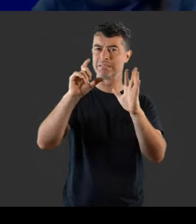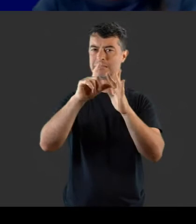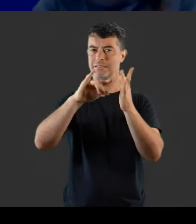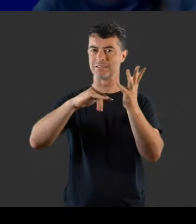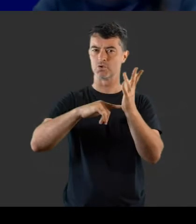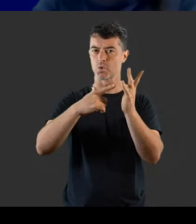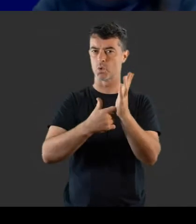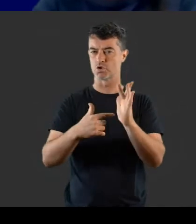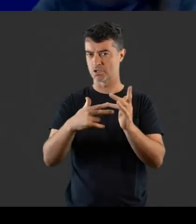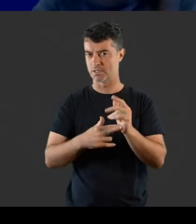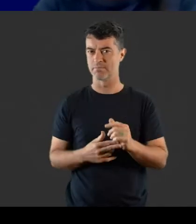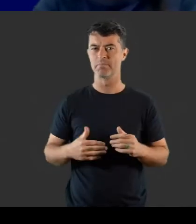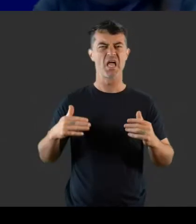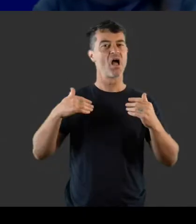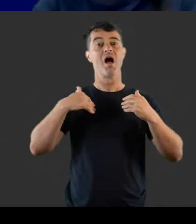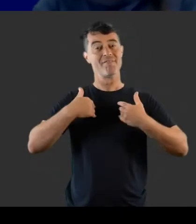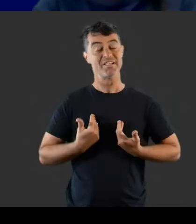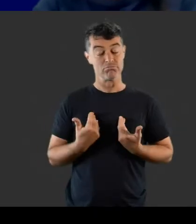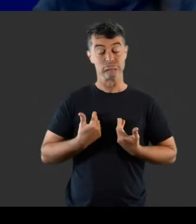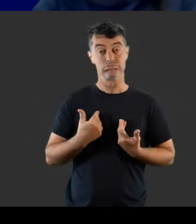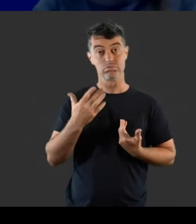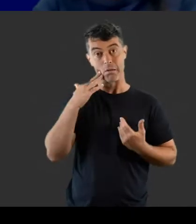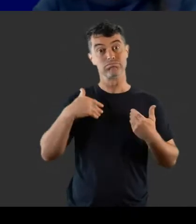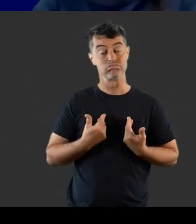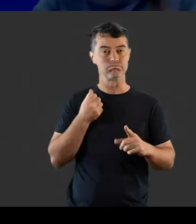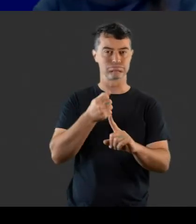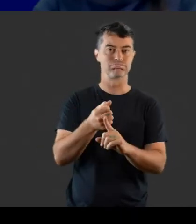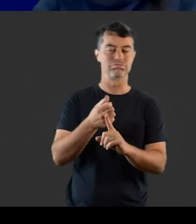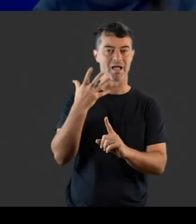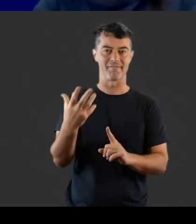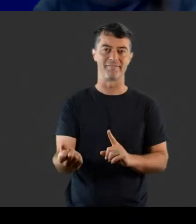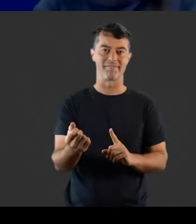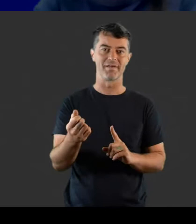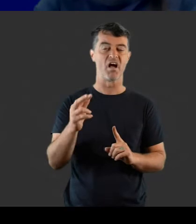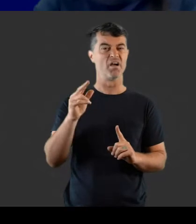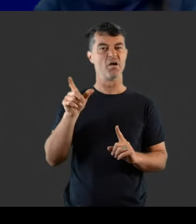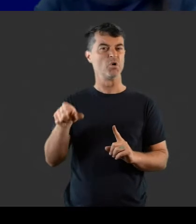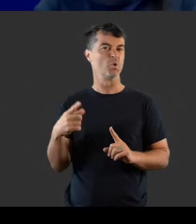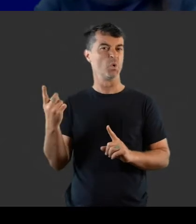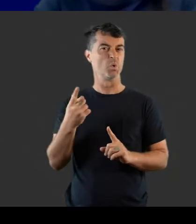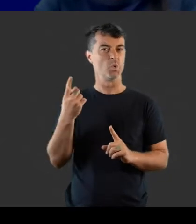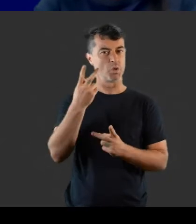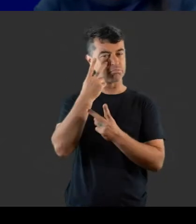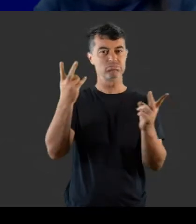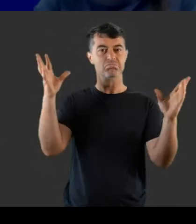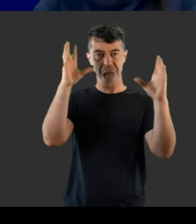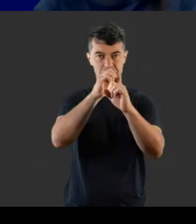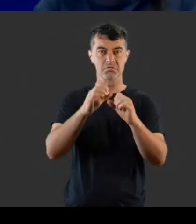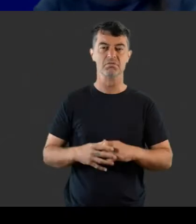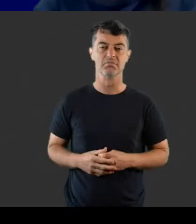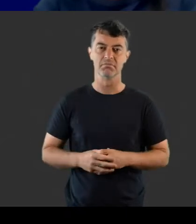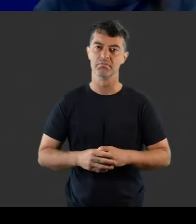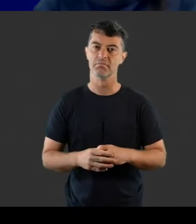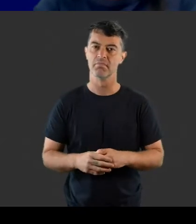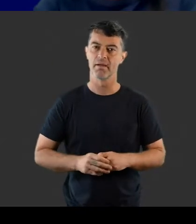blur, and distortion. Fatigue also has a huge functional impact on the daily life of an